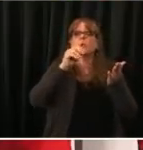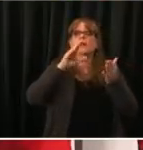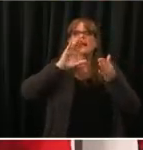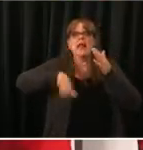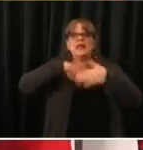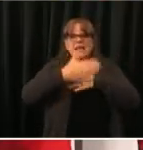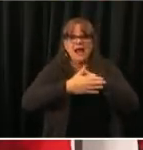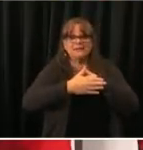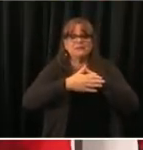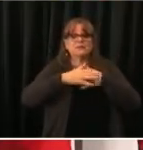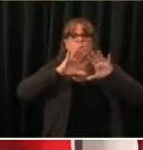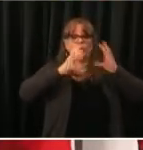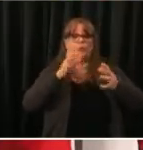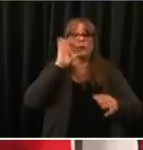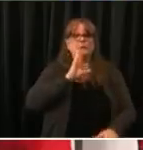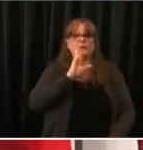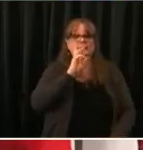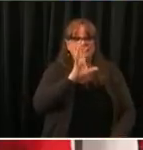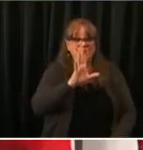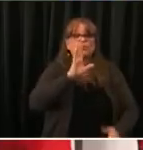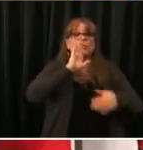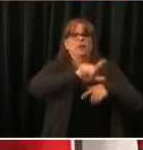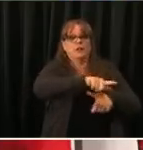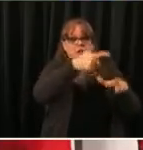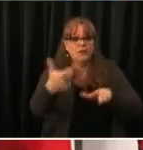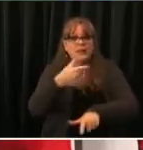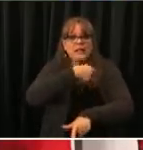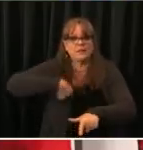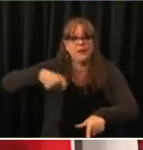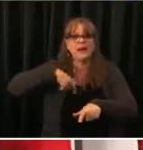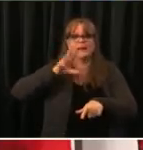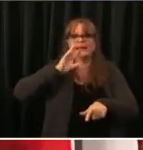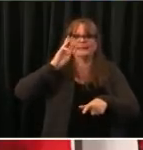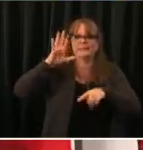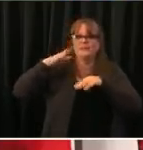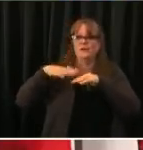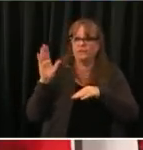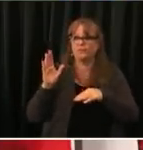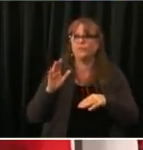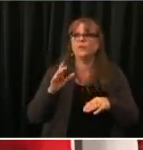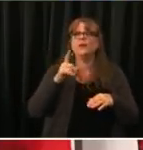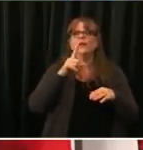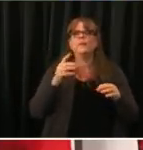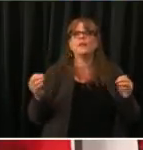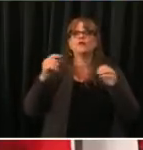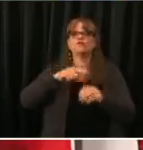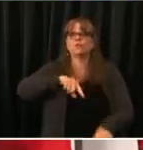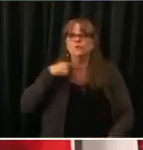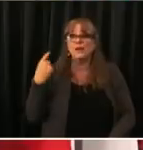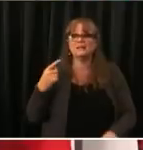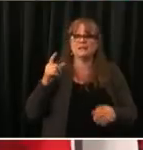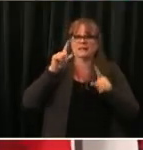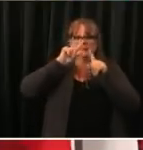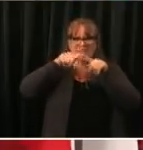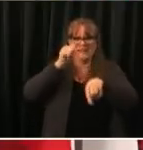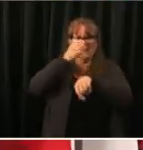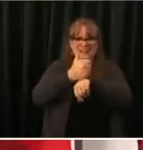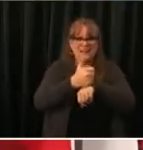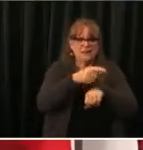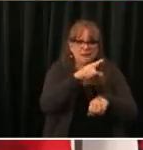We believe on these, really the risk-based criteria for saving lives. and that's why we've prioritized and are leading